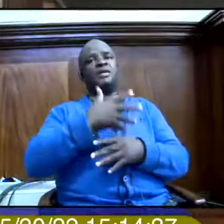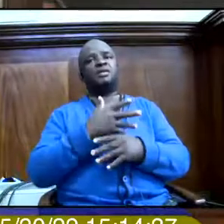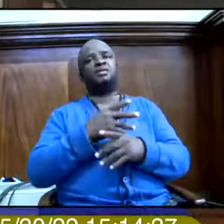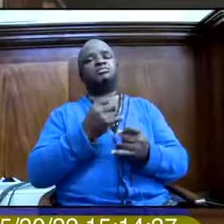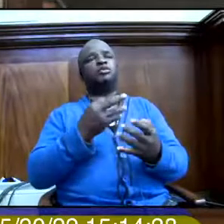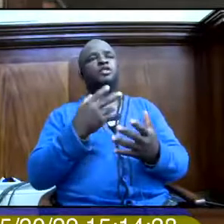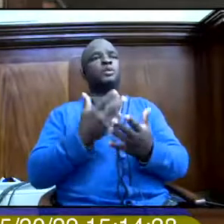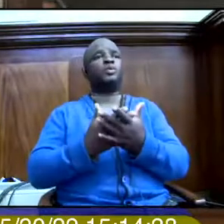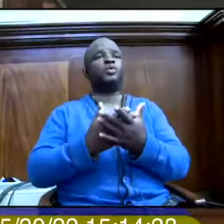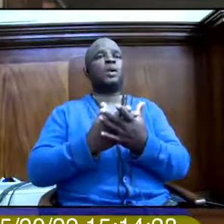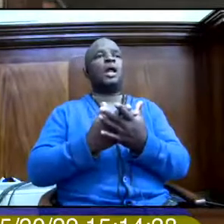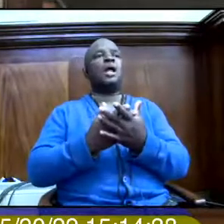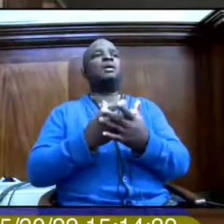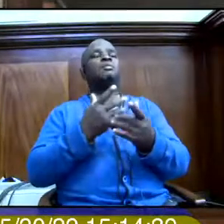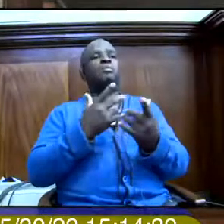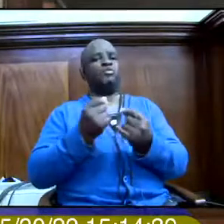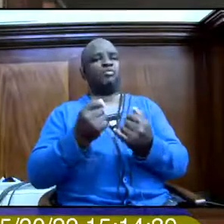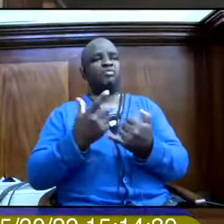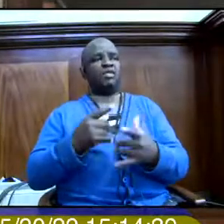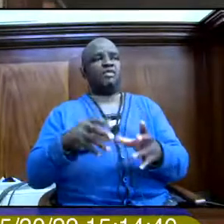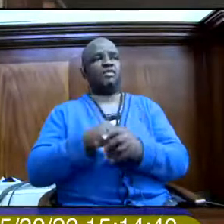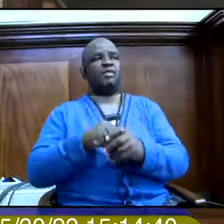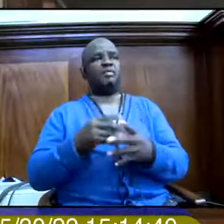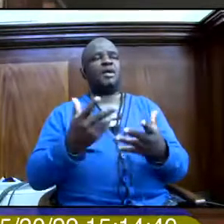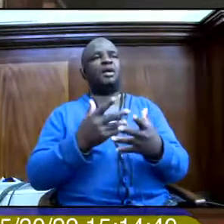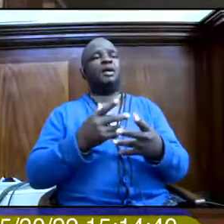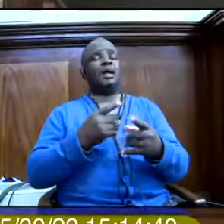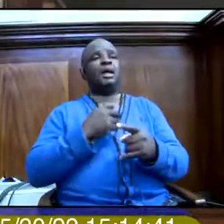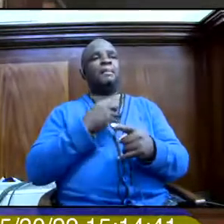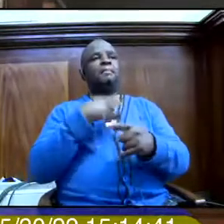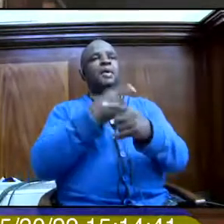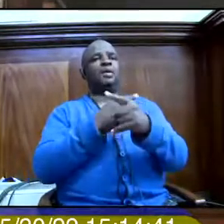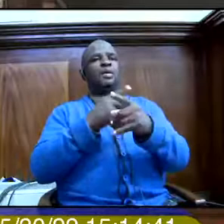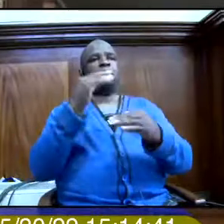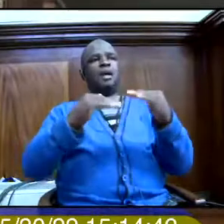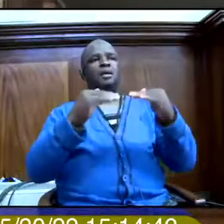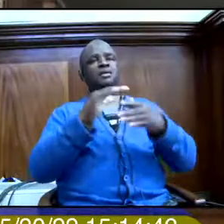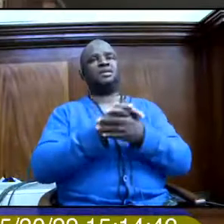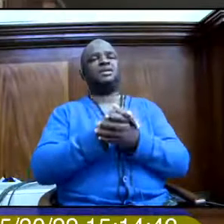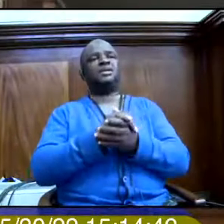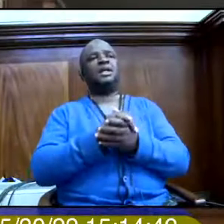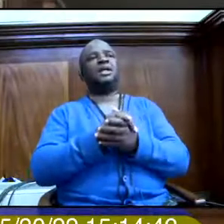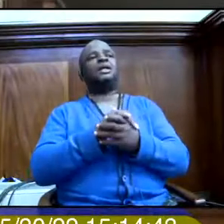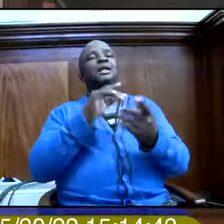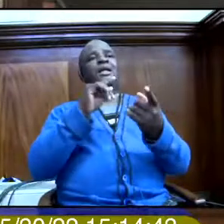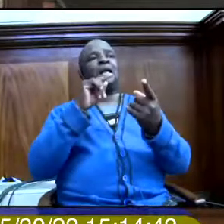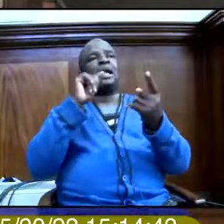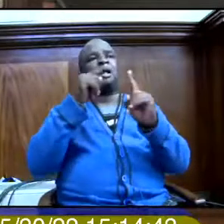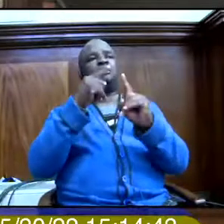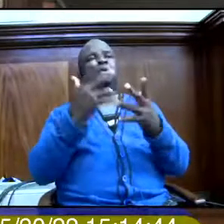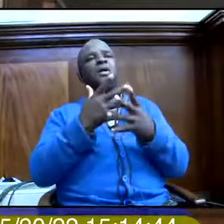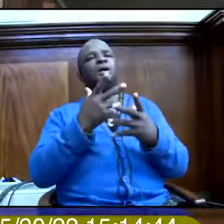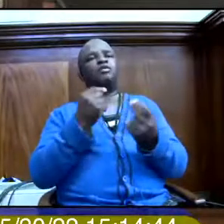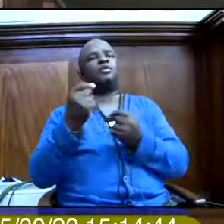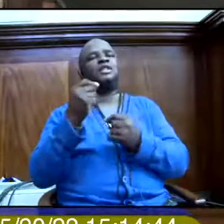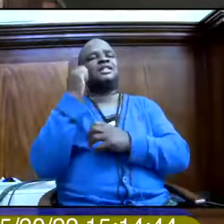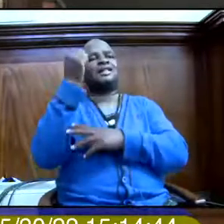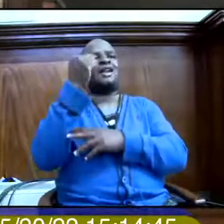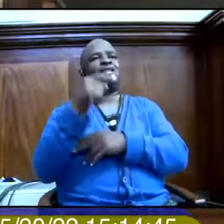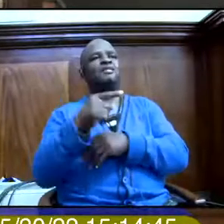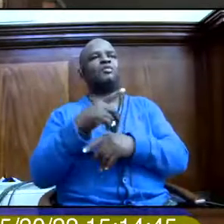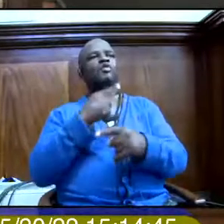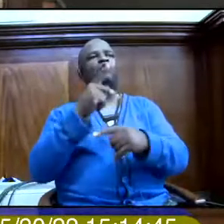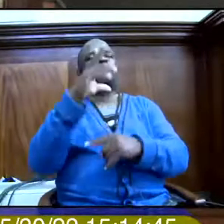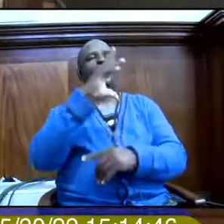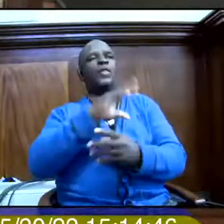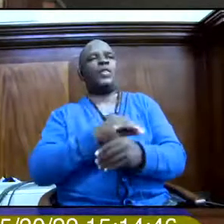interdict affect the power play the effect is to render the strike less effective they deny the right